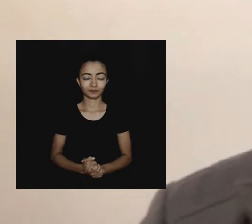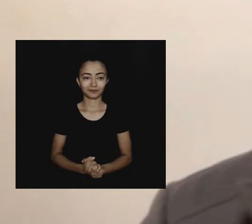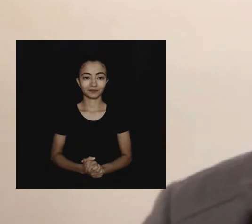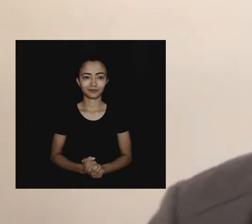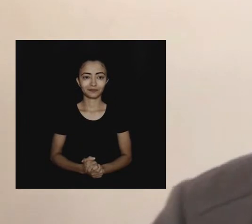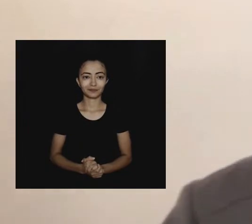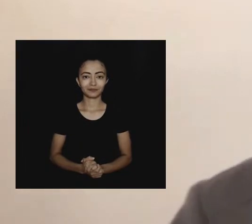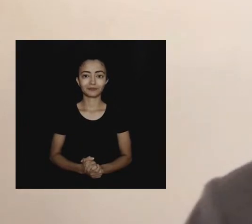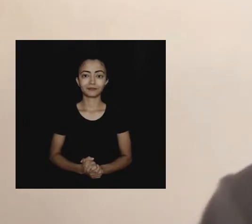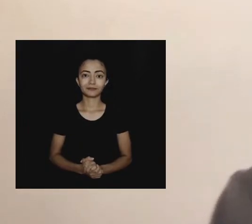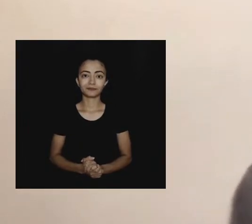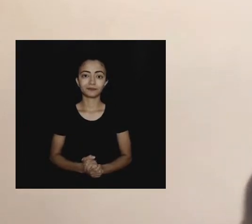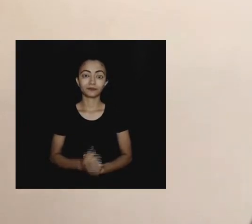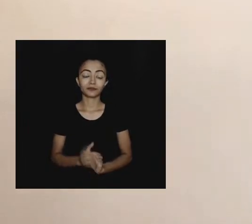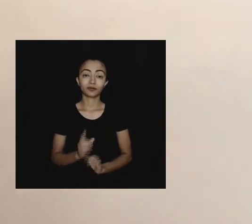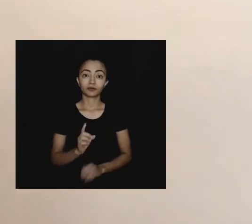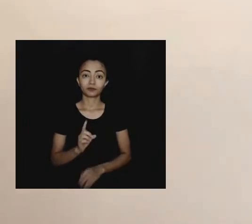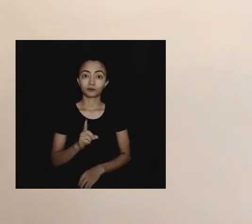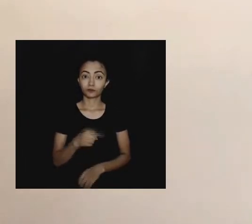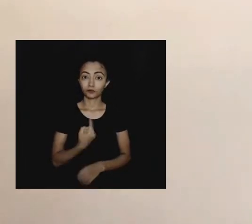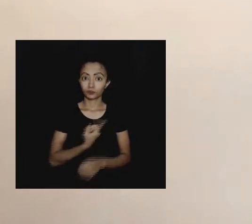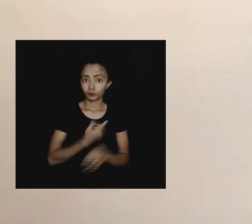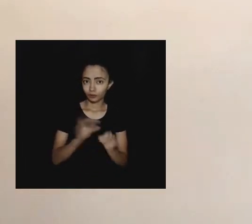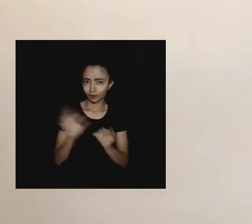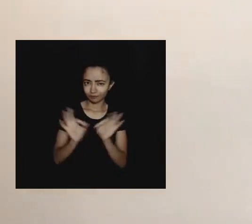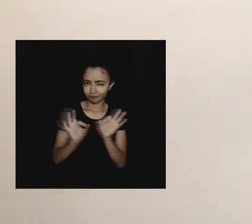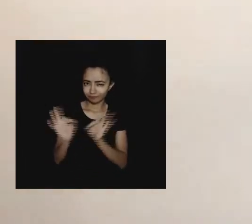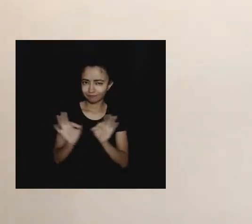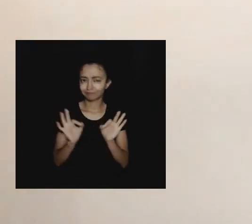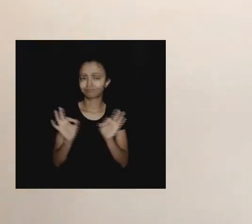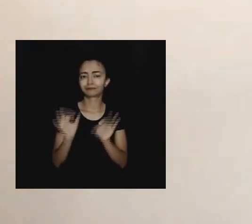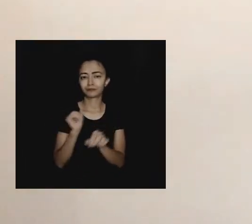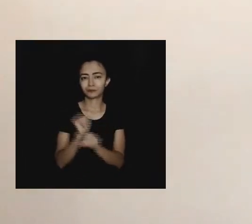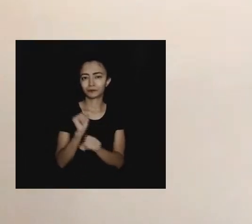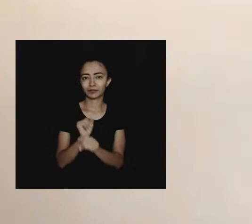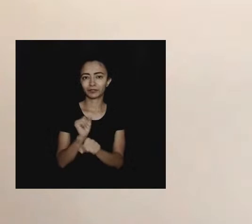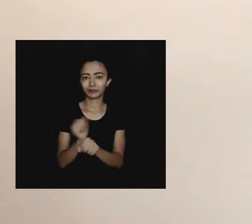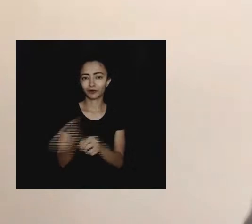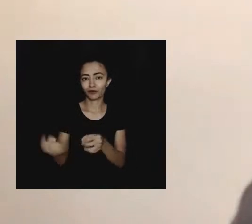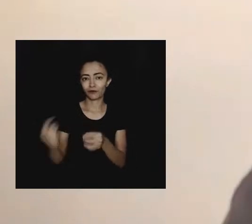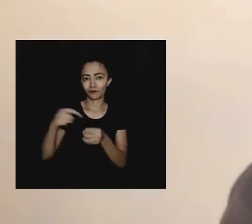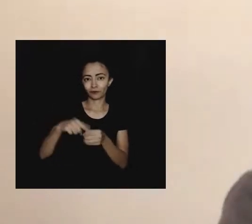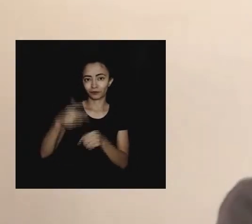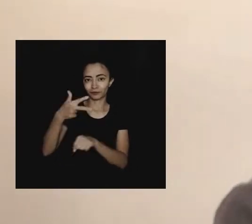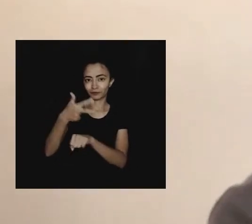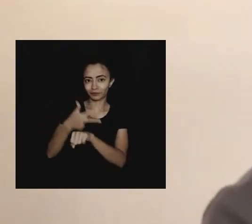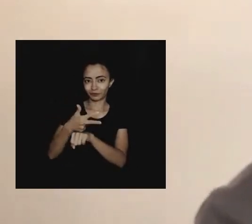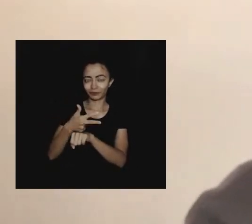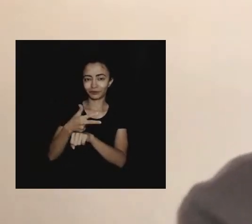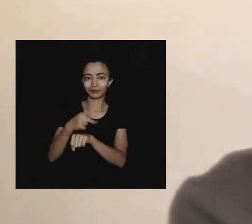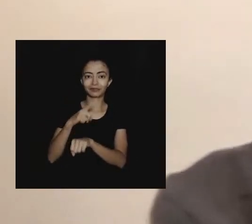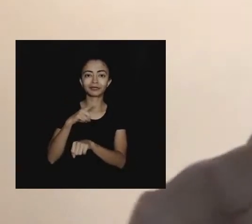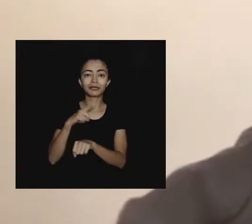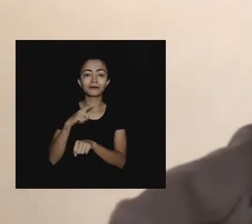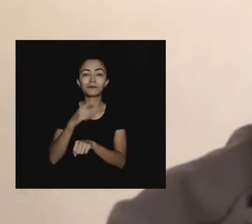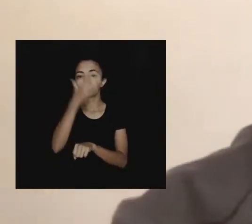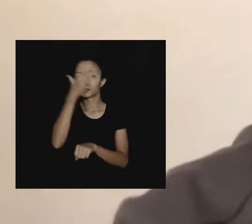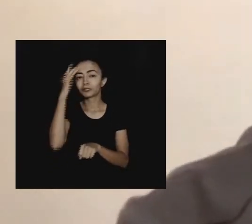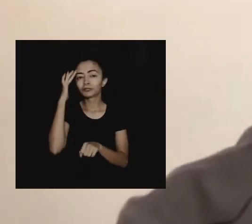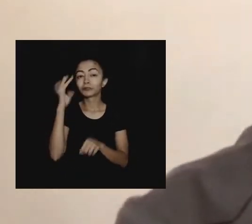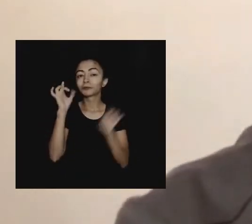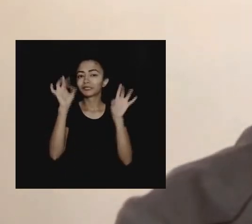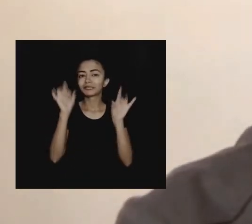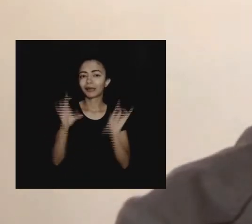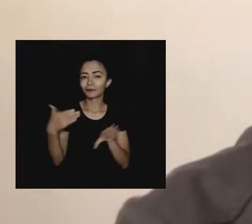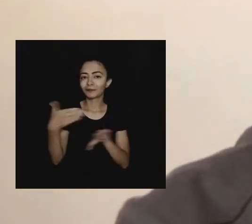Enquanto a gente espera aí a produção do vídeo, tem a participação especial aqui. Você quer vir falar, Pedro? We have a